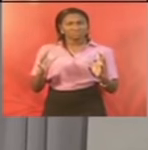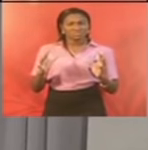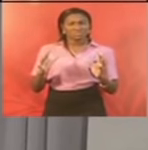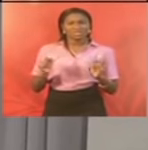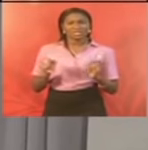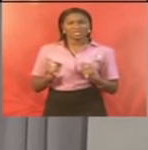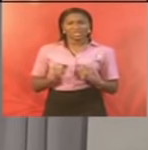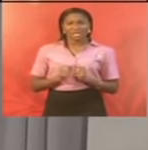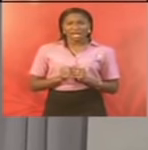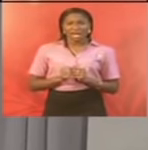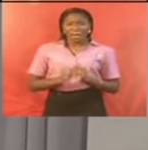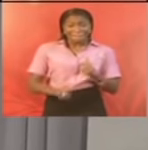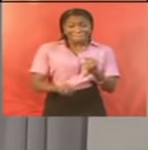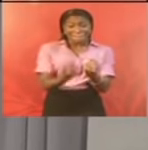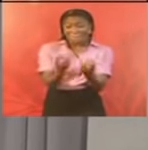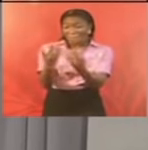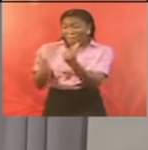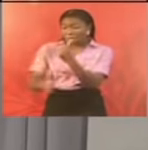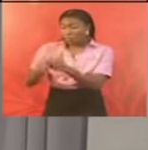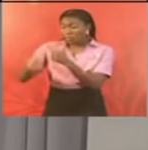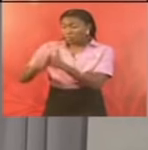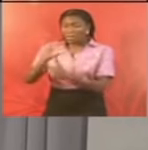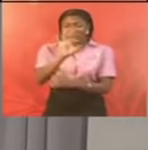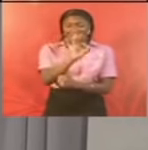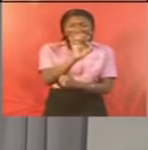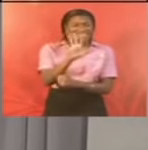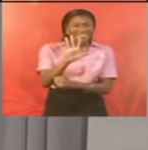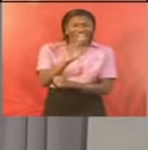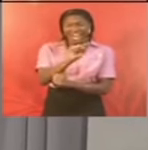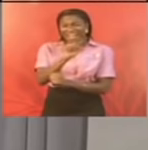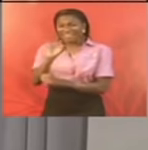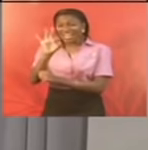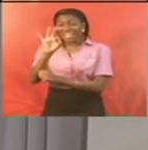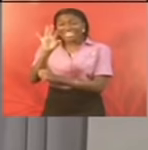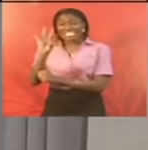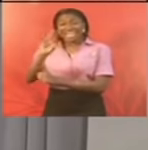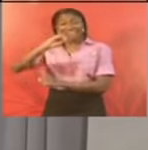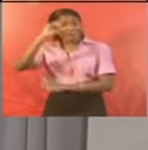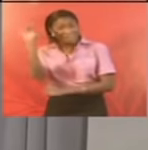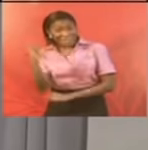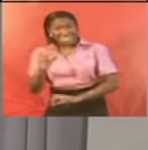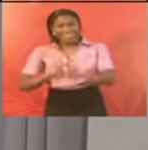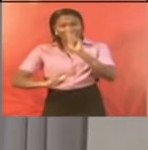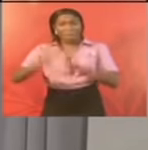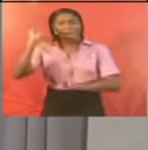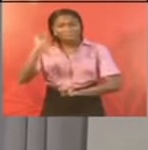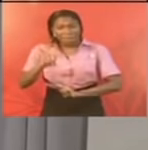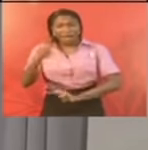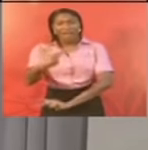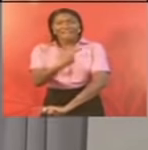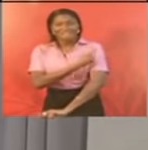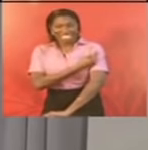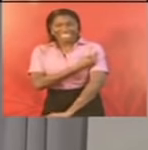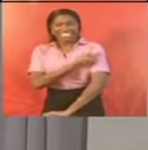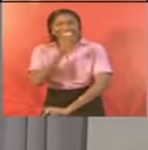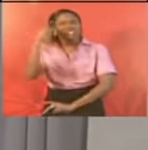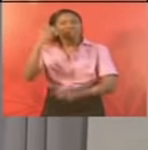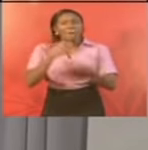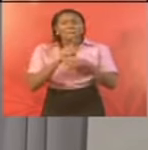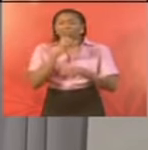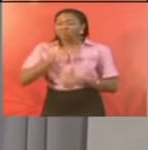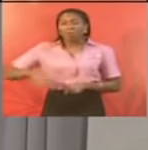herd immunity for MMR of between 95 to 97%. That's correct. And I think you need to explain to the public that